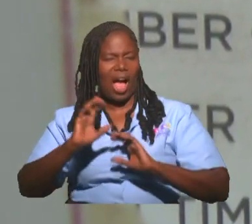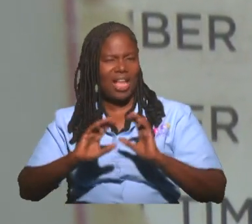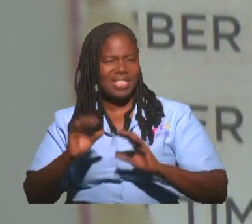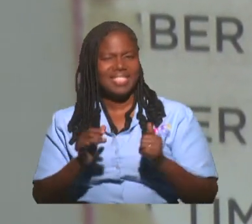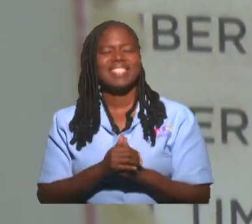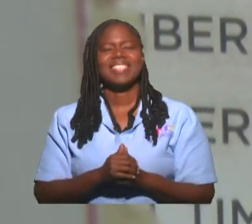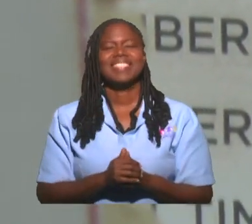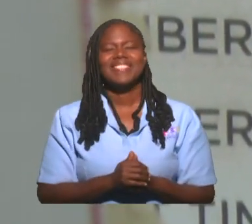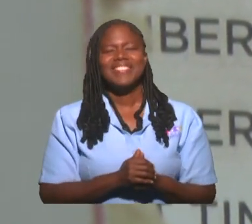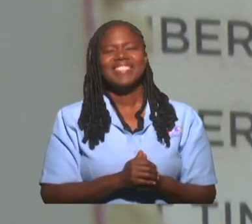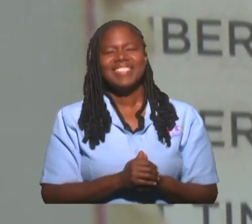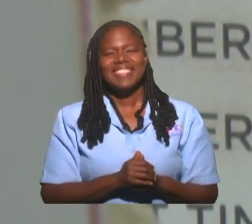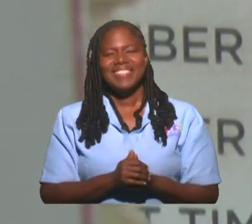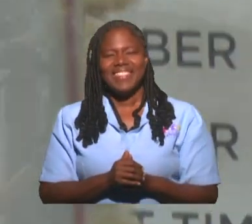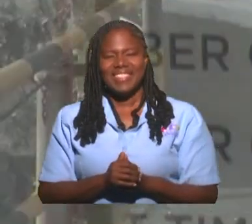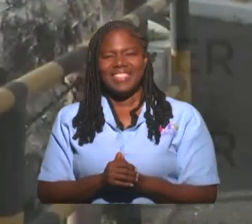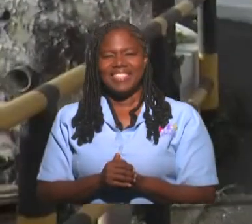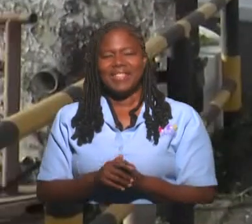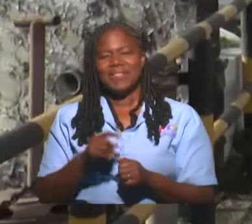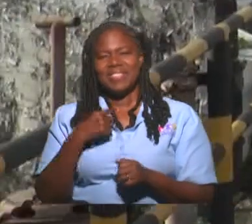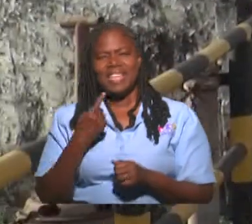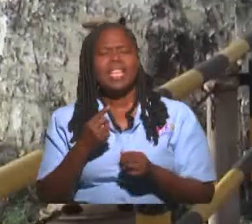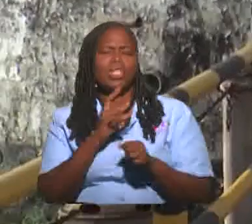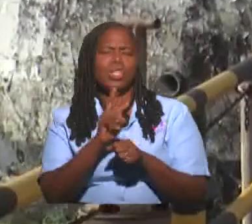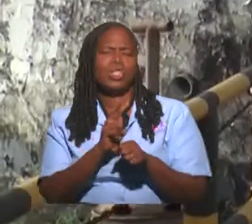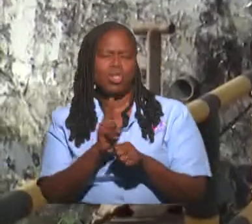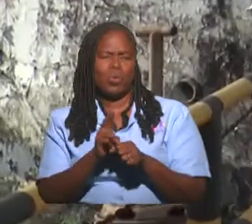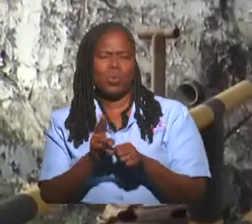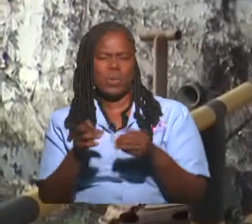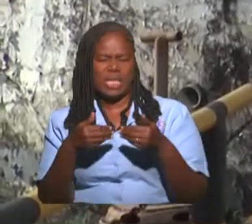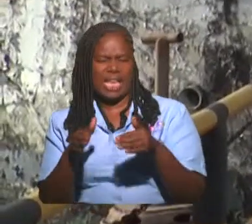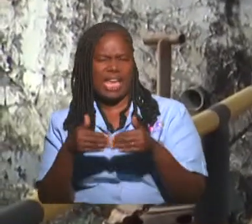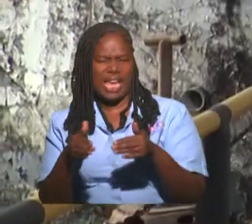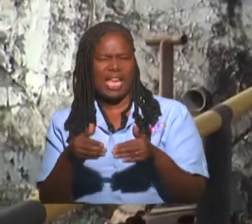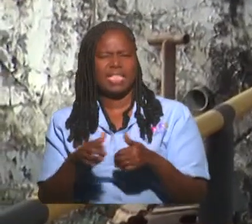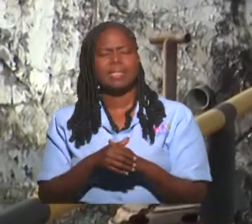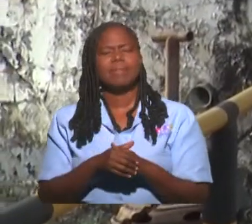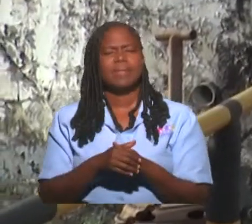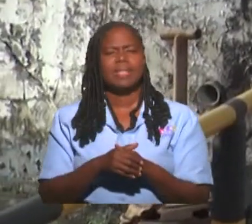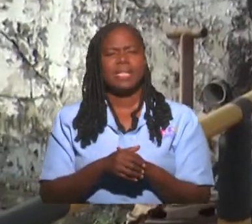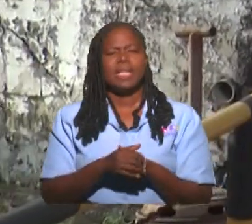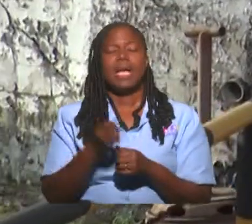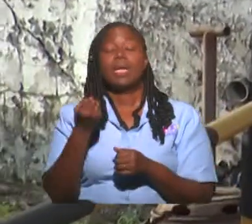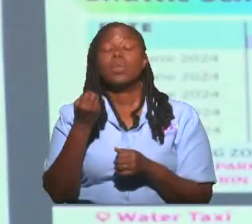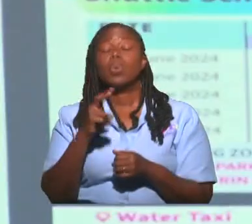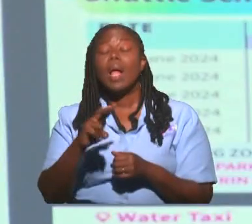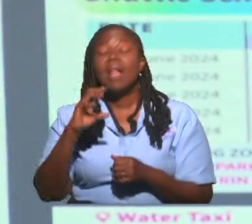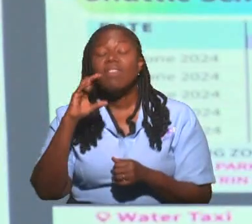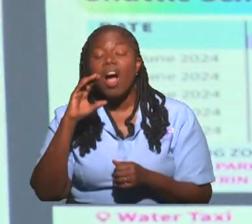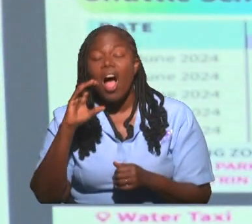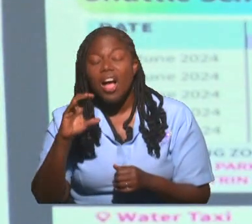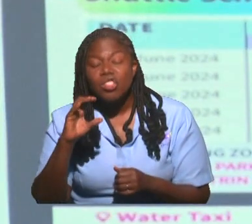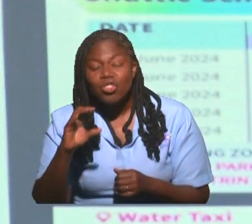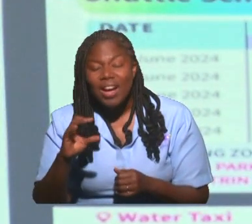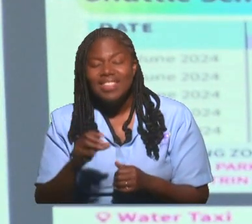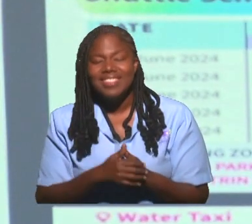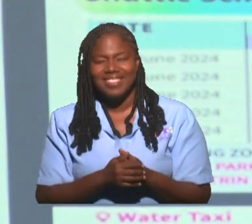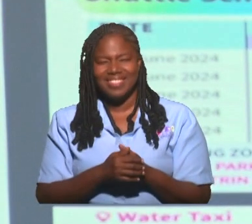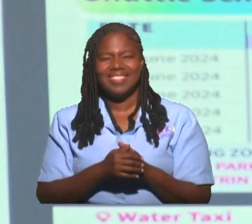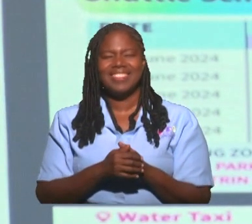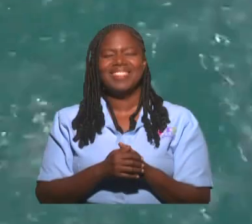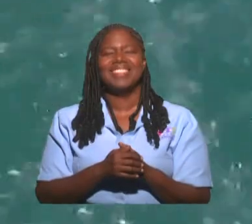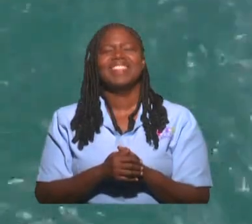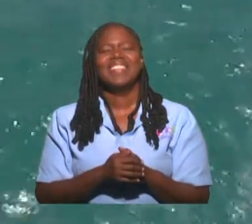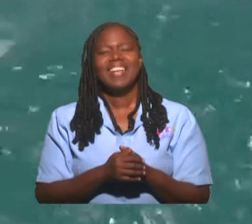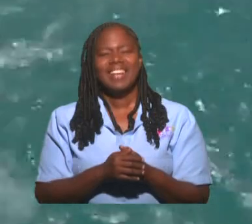compound, formerly Petrotrin, using the Gasparola Gate. Paria's compound can accommodate 1,200 vehicles. Additionally, persons wishing to